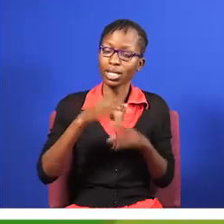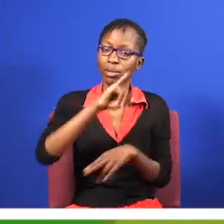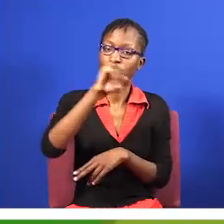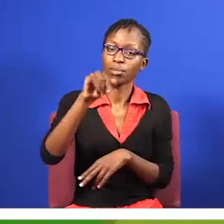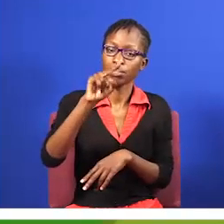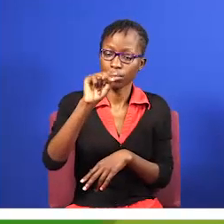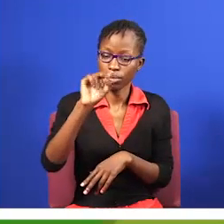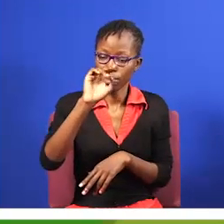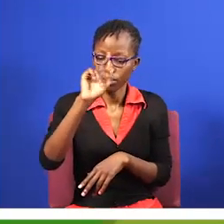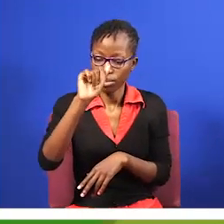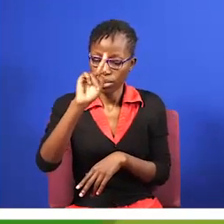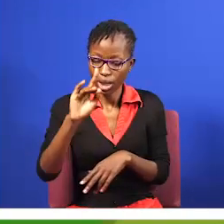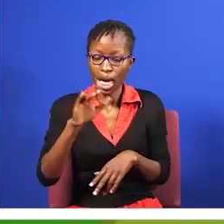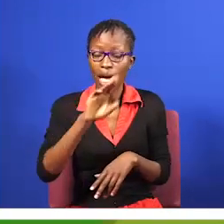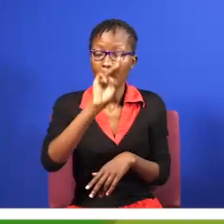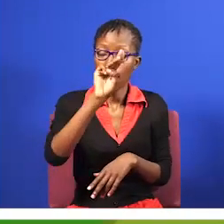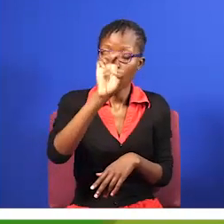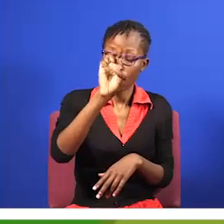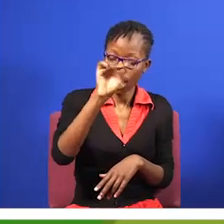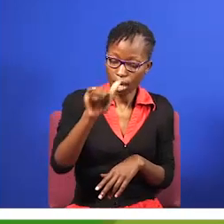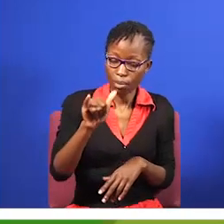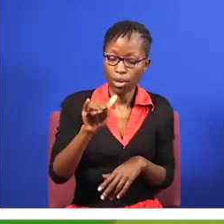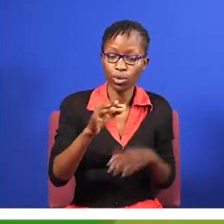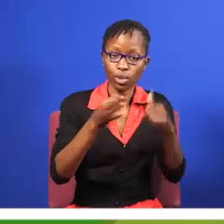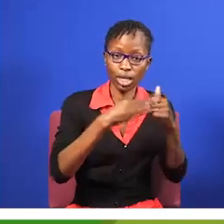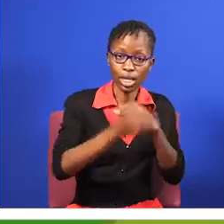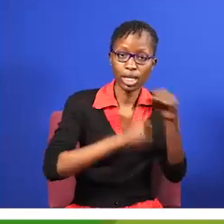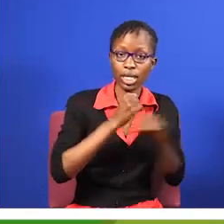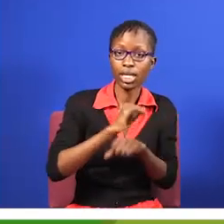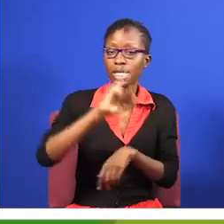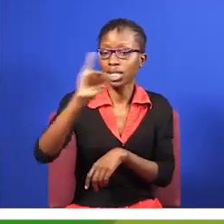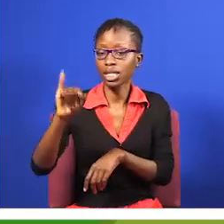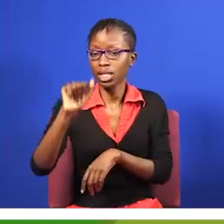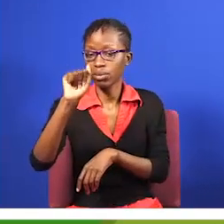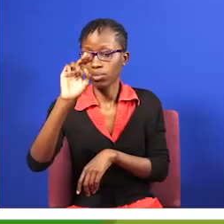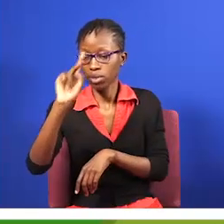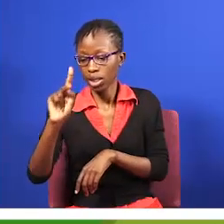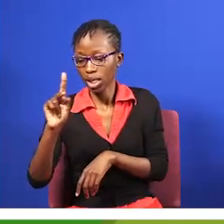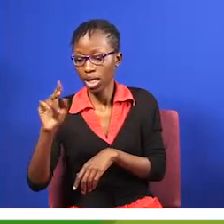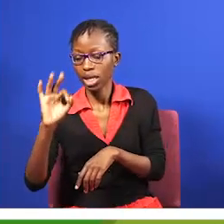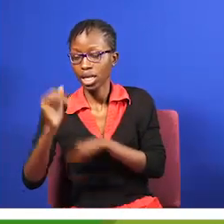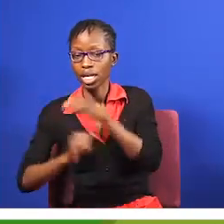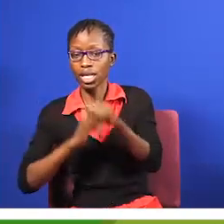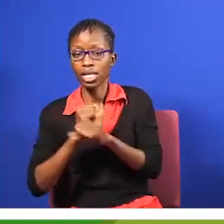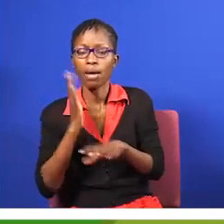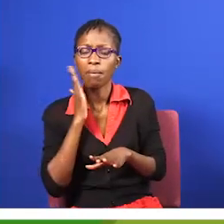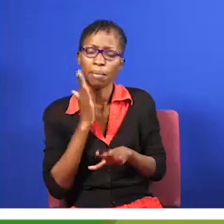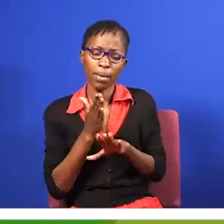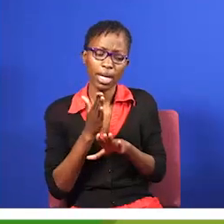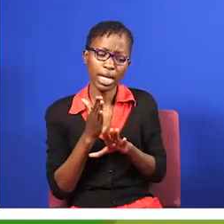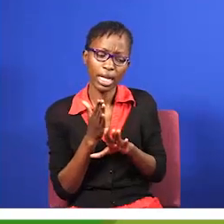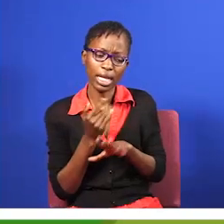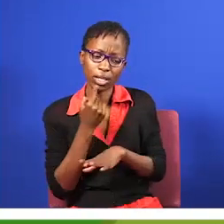was 8 years old, while Jack was 3 years old. Now, the mother went to the market, but before she went, she